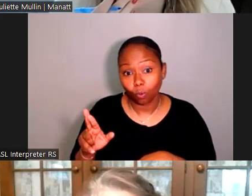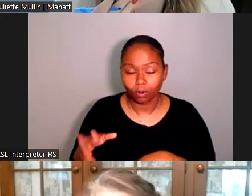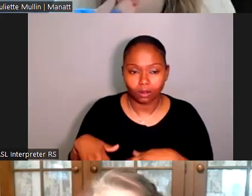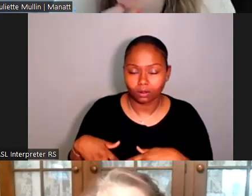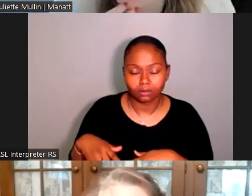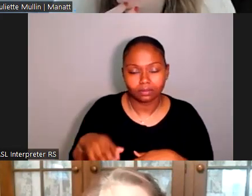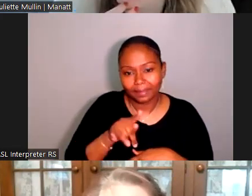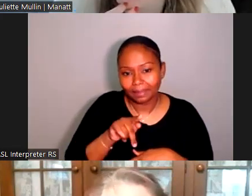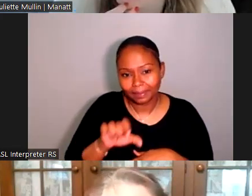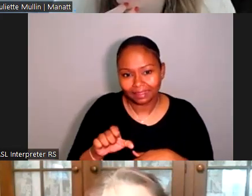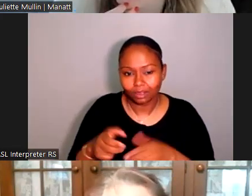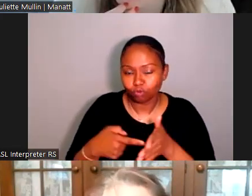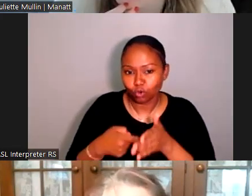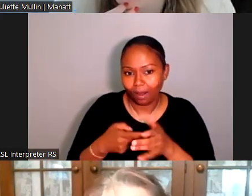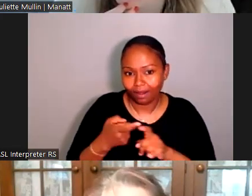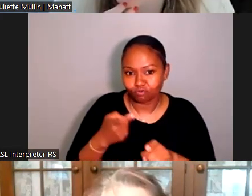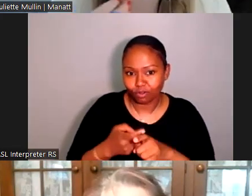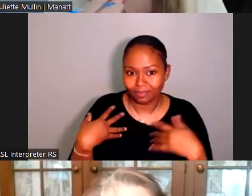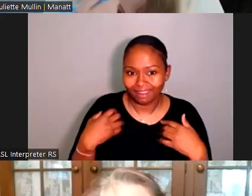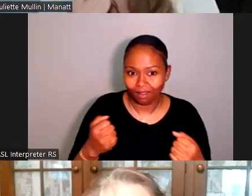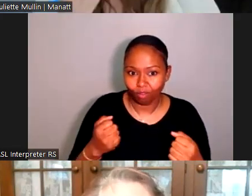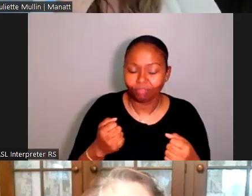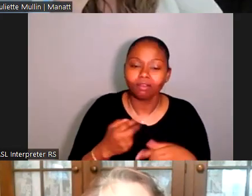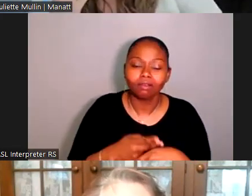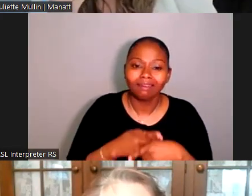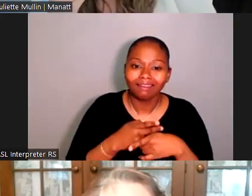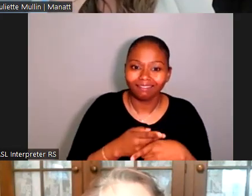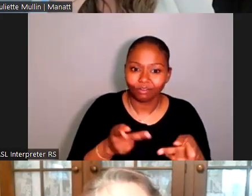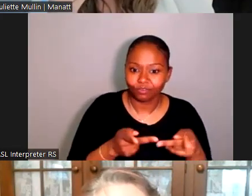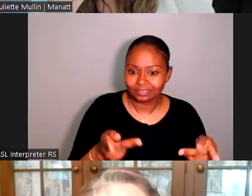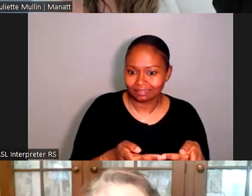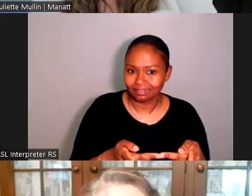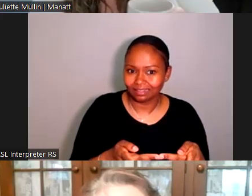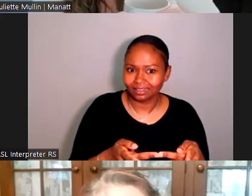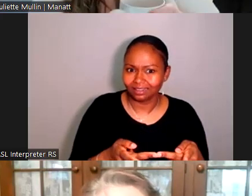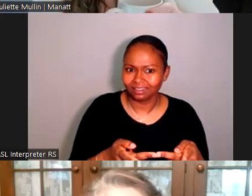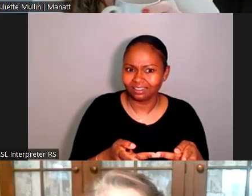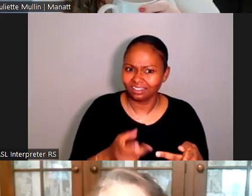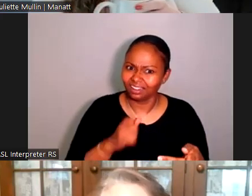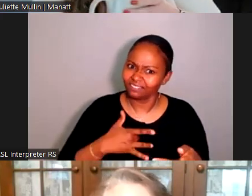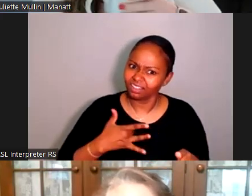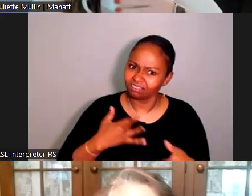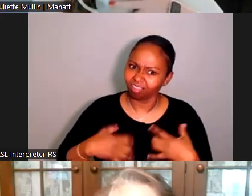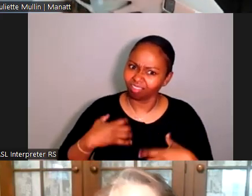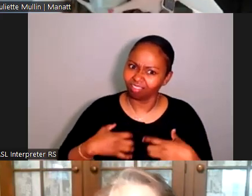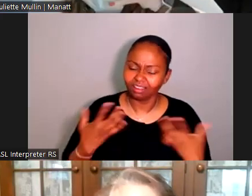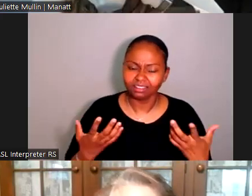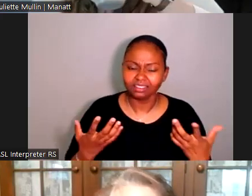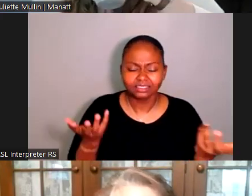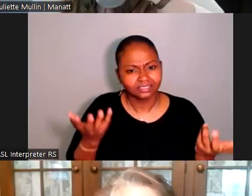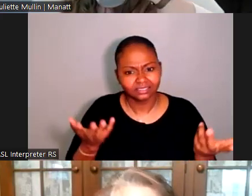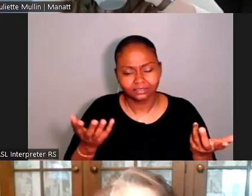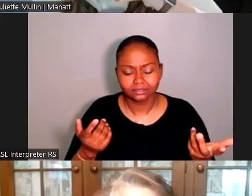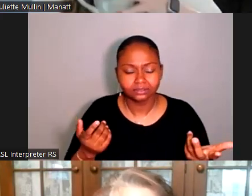the healthcare facility. And I think it created a little bit of a conundrum for me. One